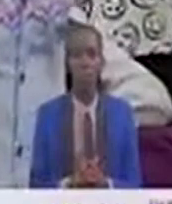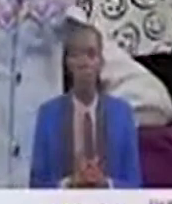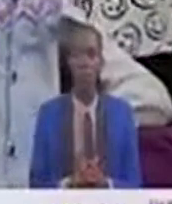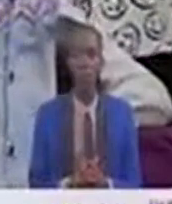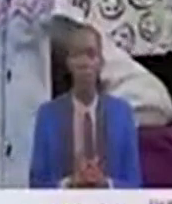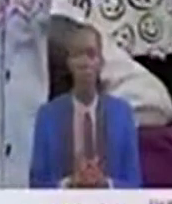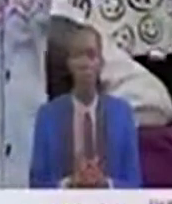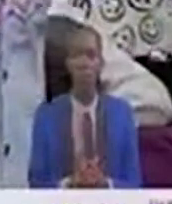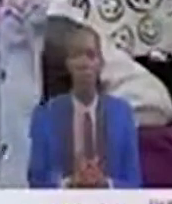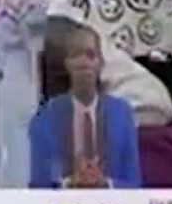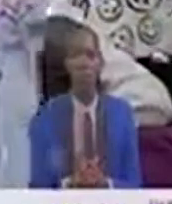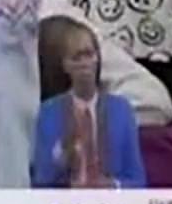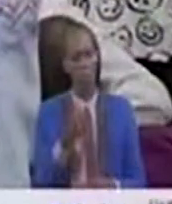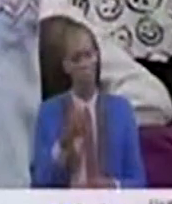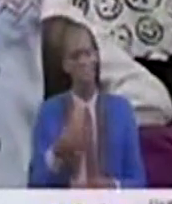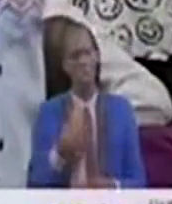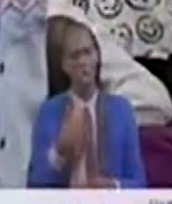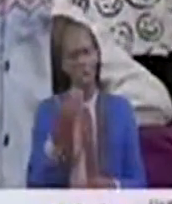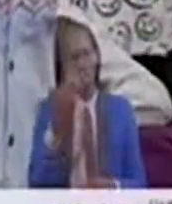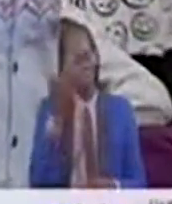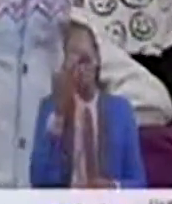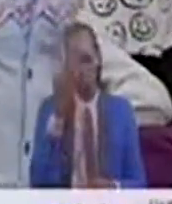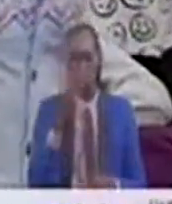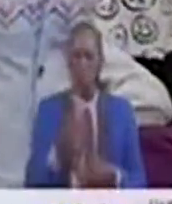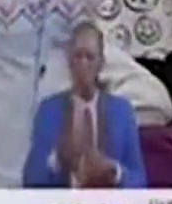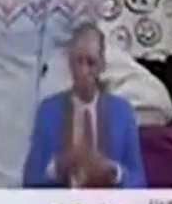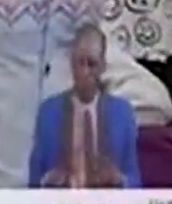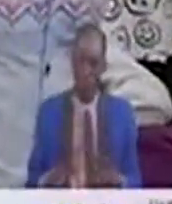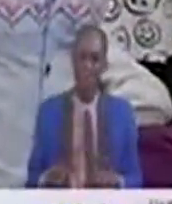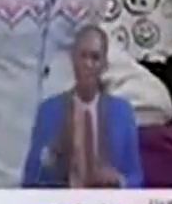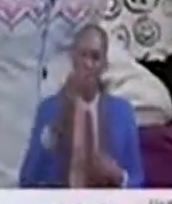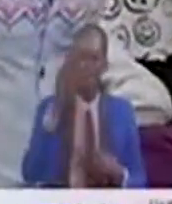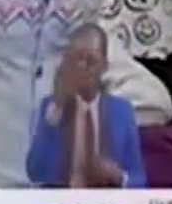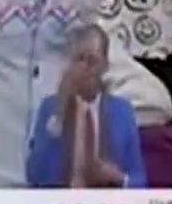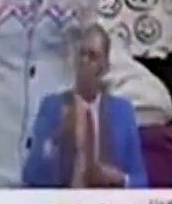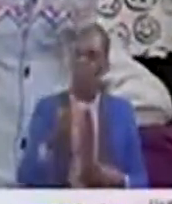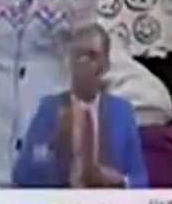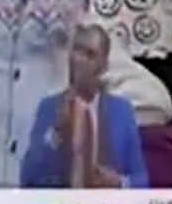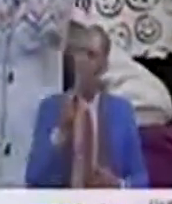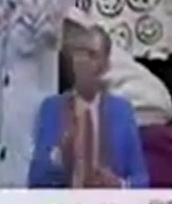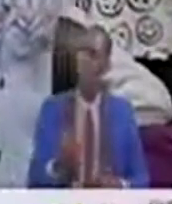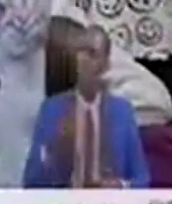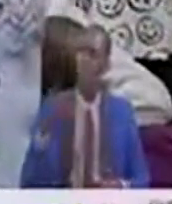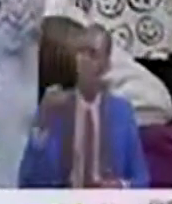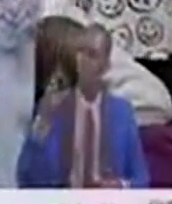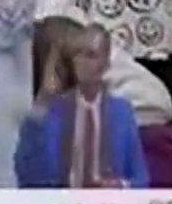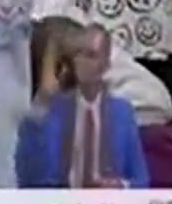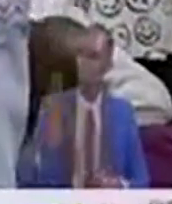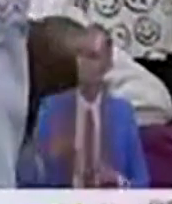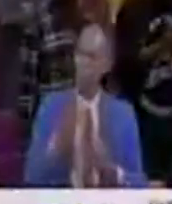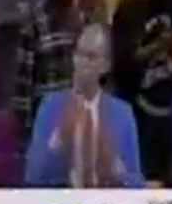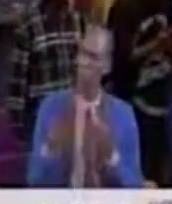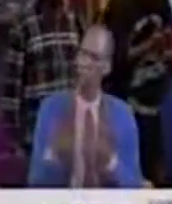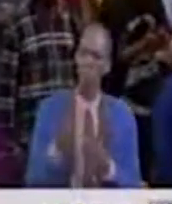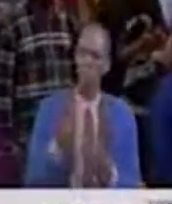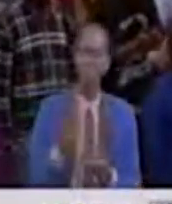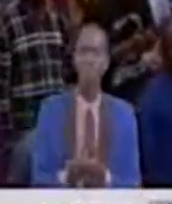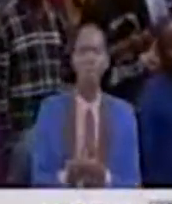yes, I know, but why is he talking like that? I don't want him to talk.